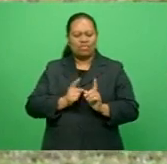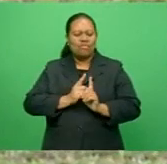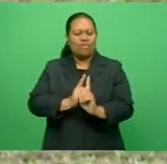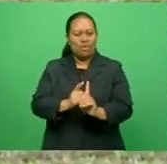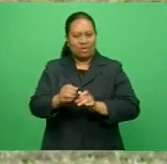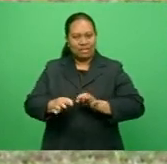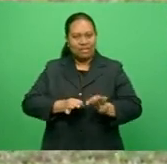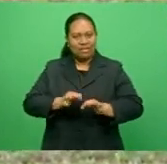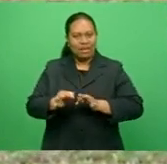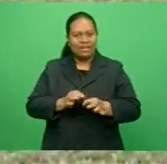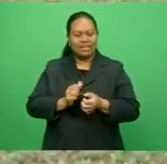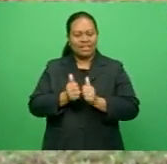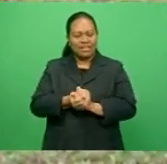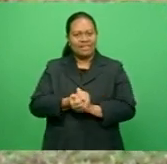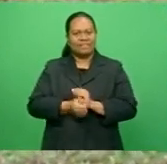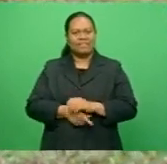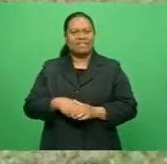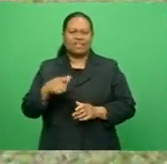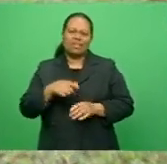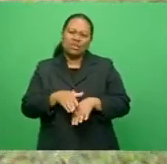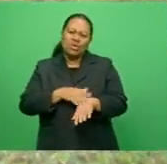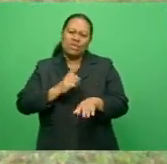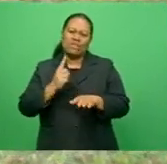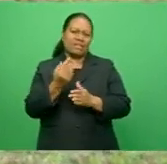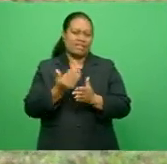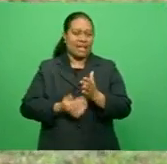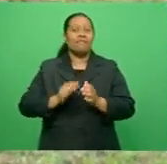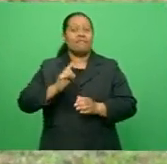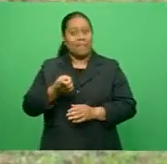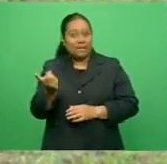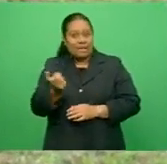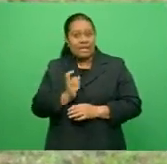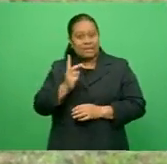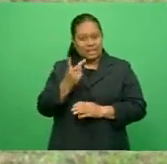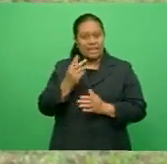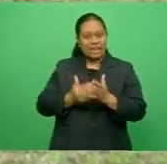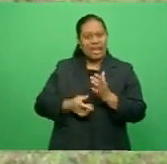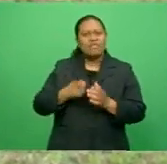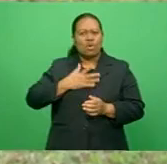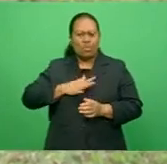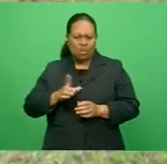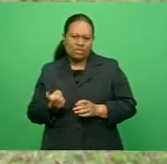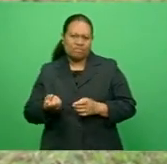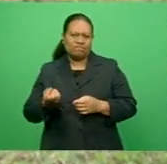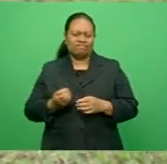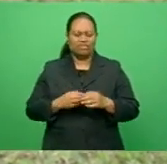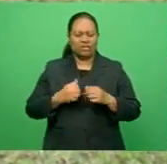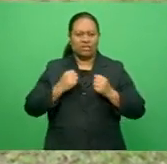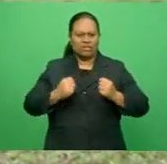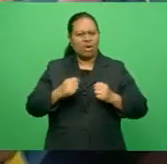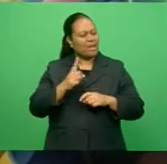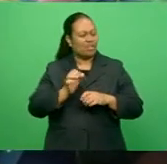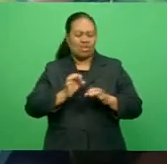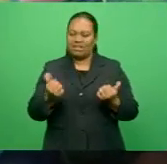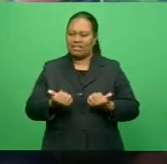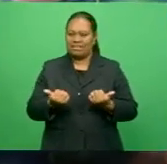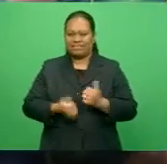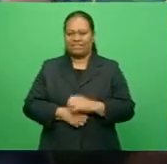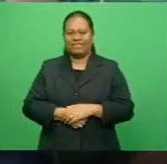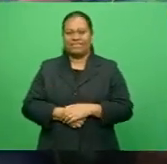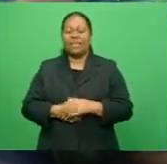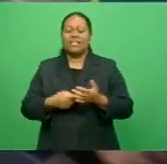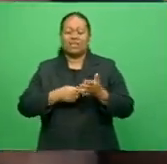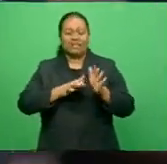we started slow in the first half. However, we came in the second half with some sense of urgency, but it was not enough. Tailevu